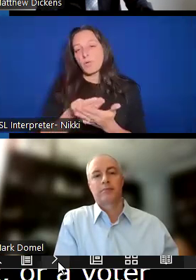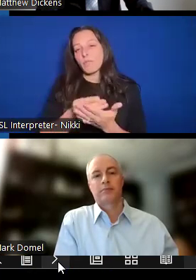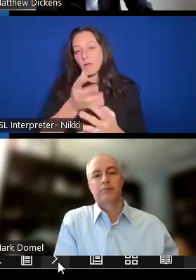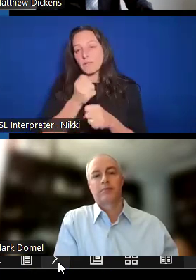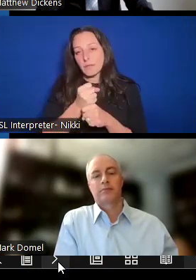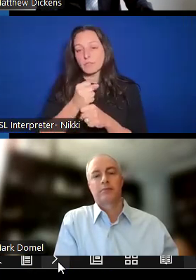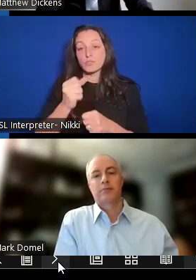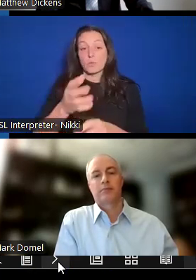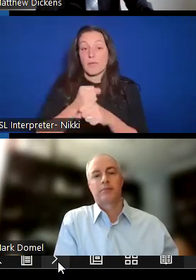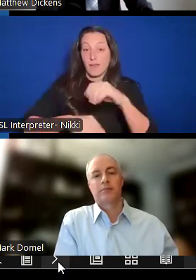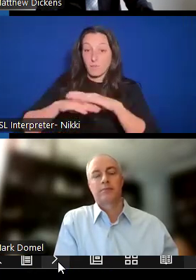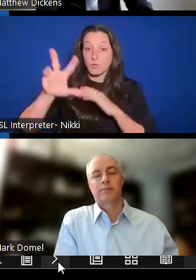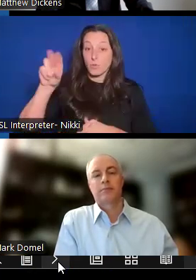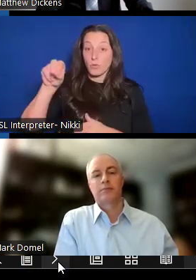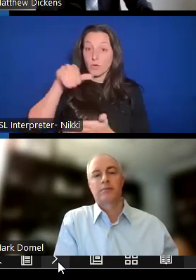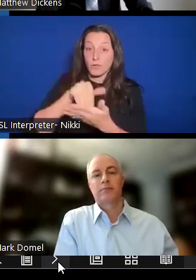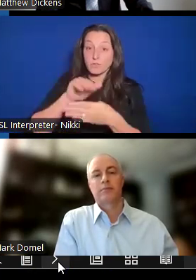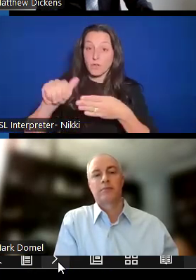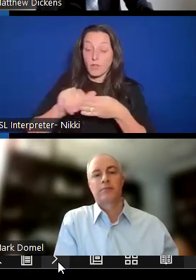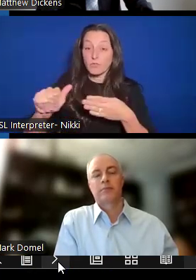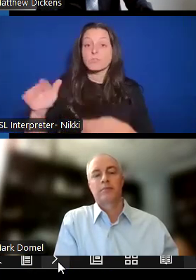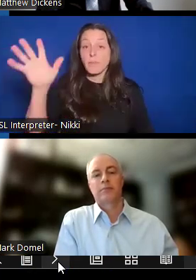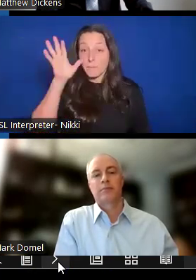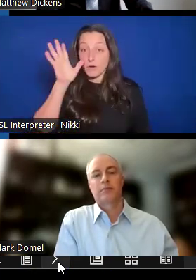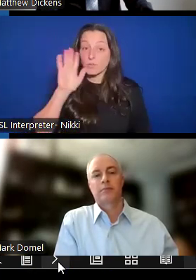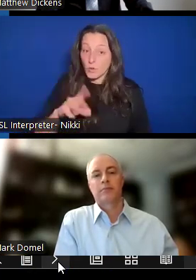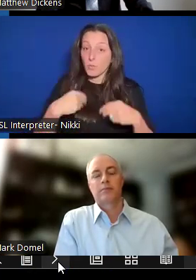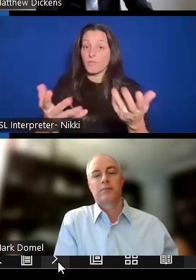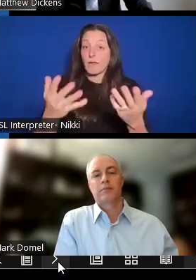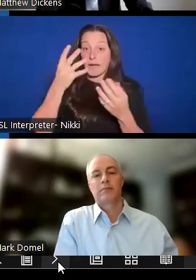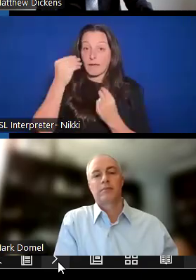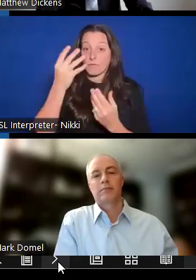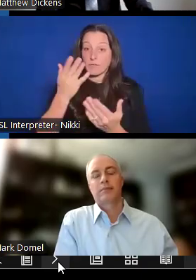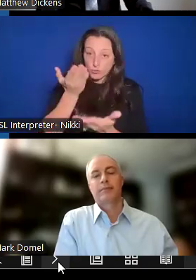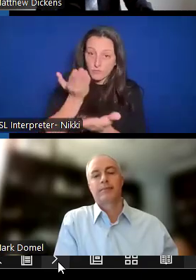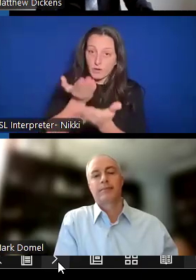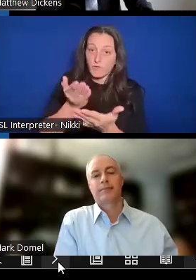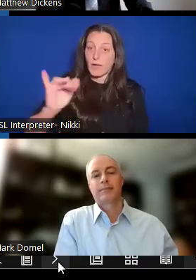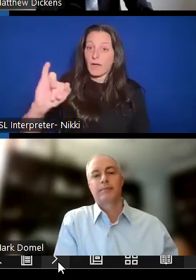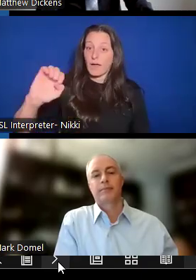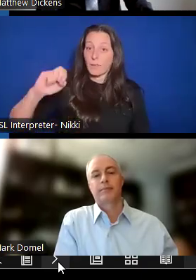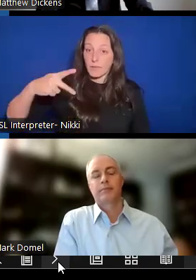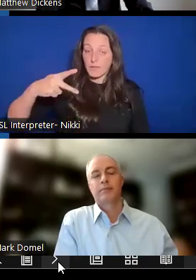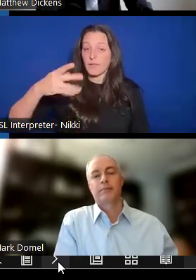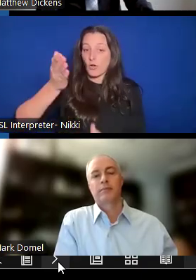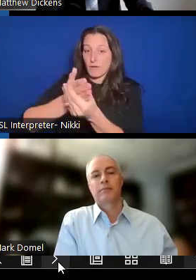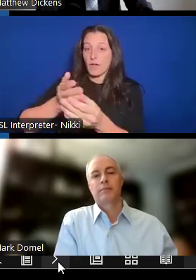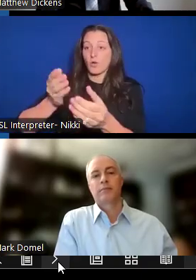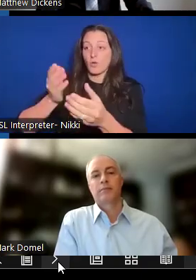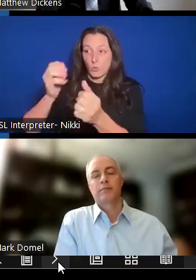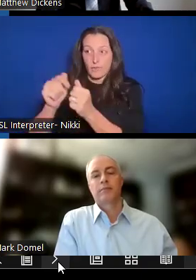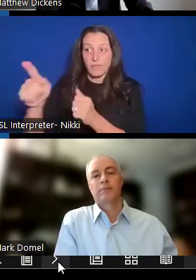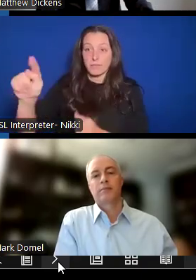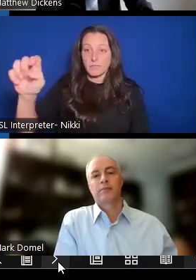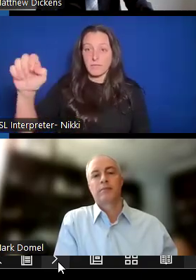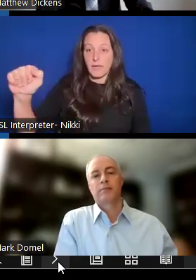to the $30,000, parents will provide information to verify an IEP on file with the TEA in